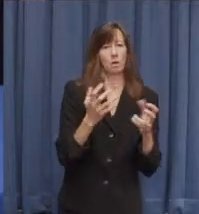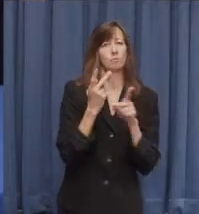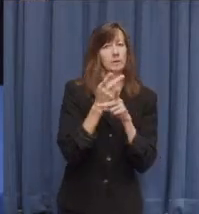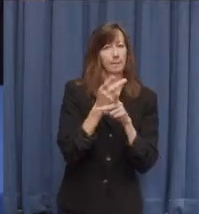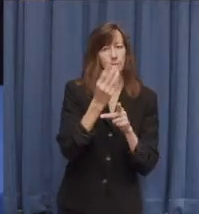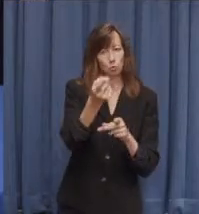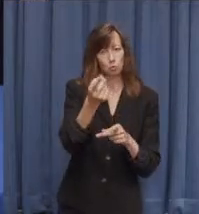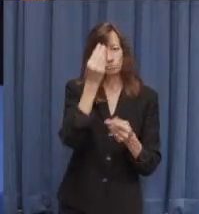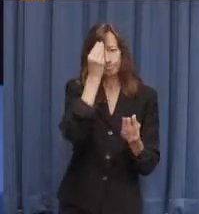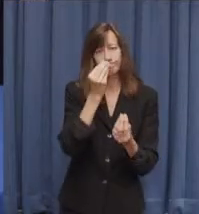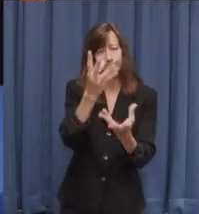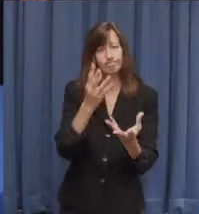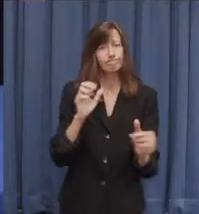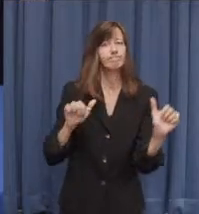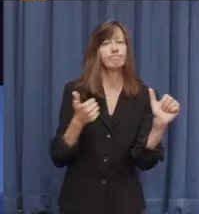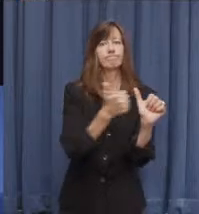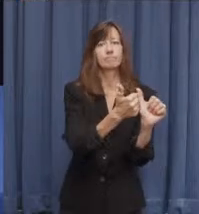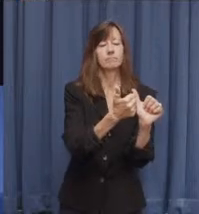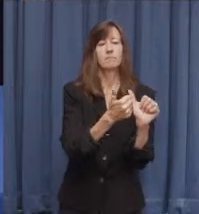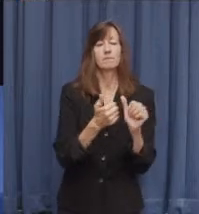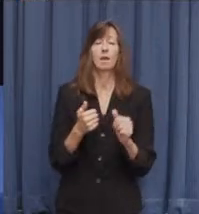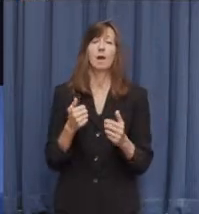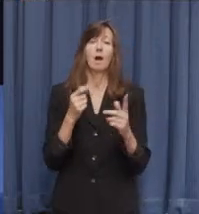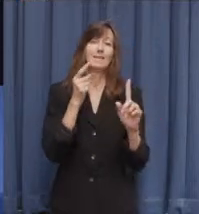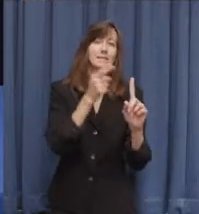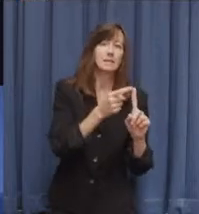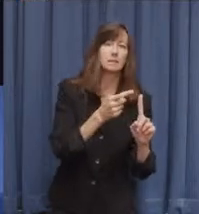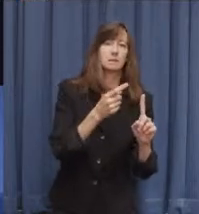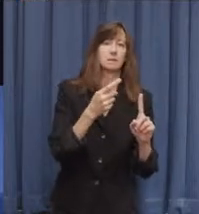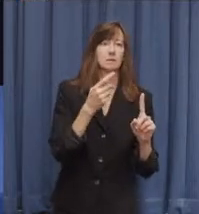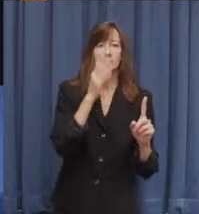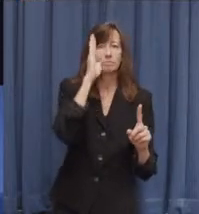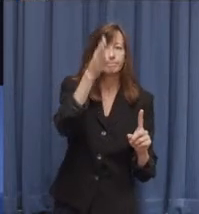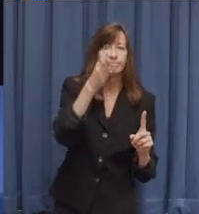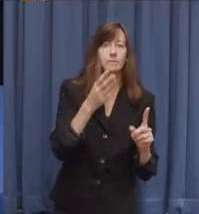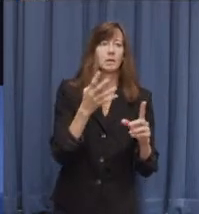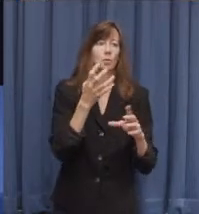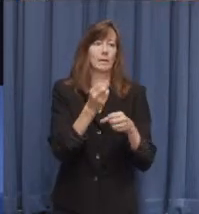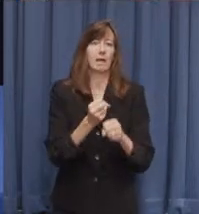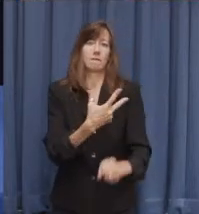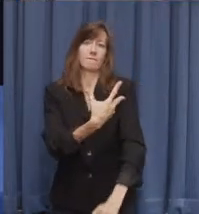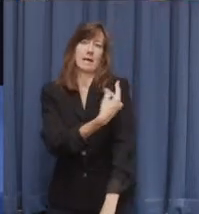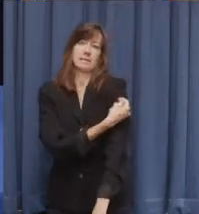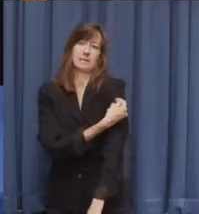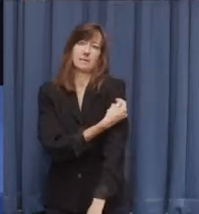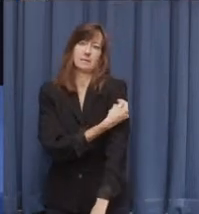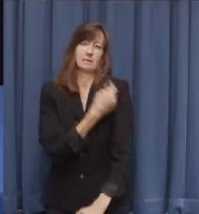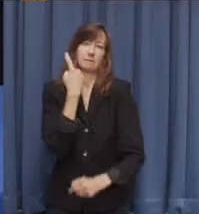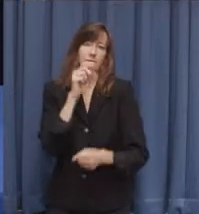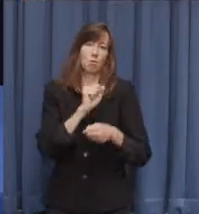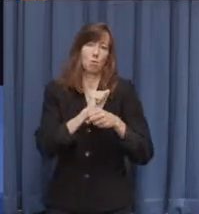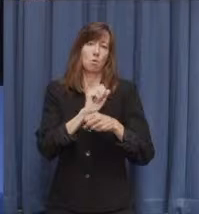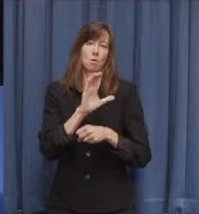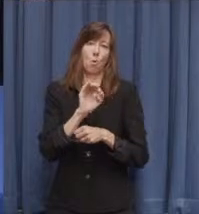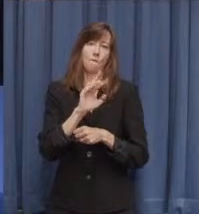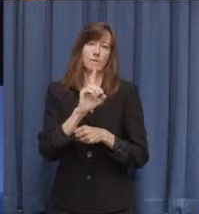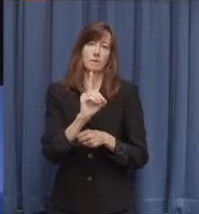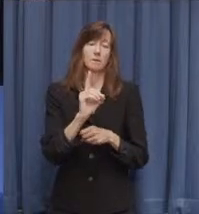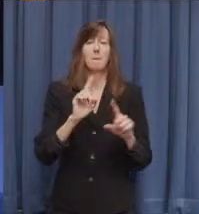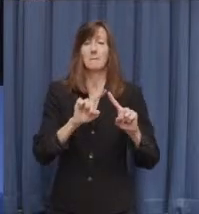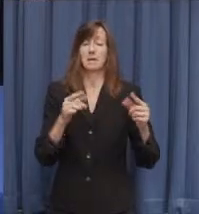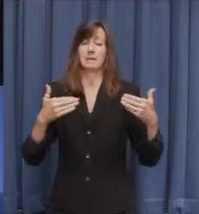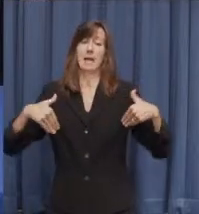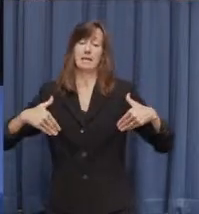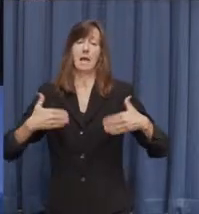vaccine or a much more effective treatment for the symptoms of COVID, which unfortunately we don't have either yet, but we are making progress.